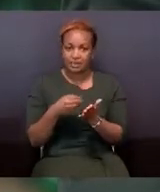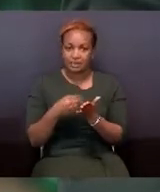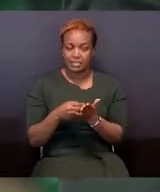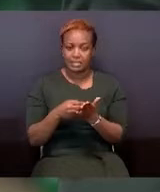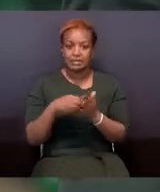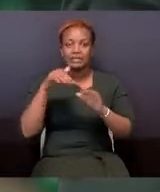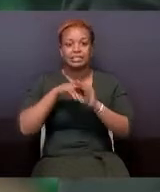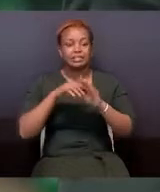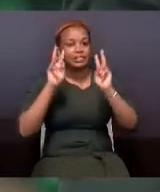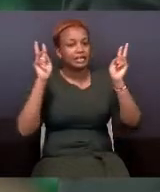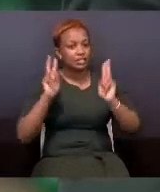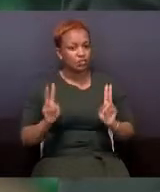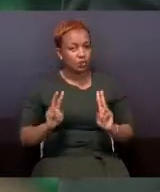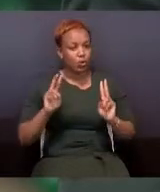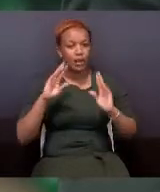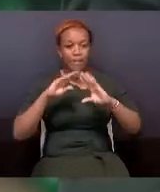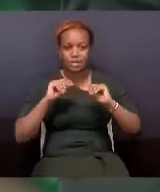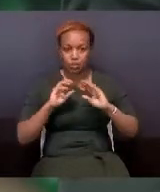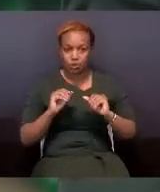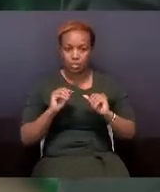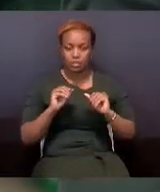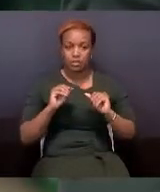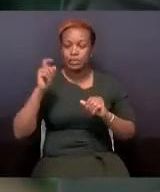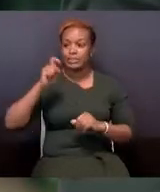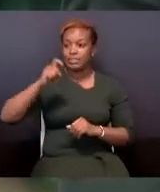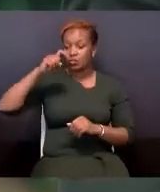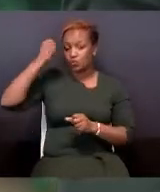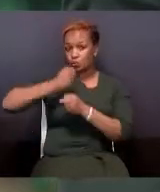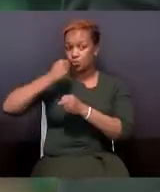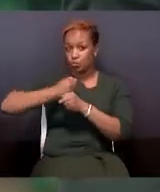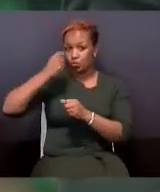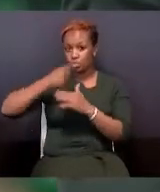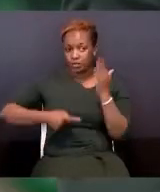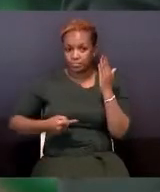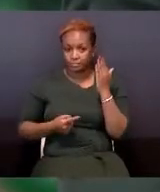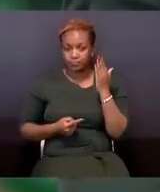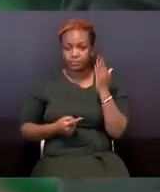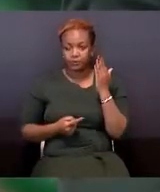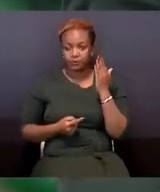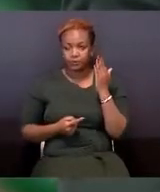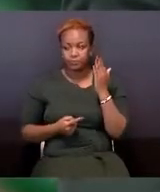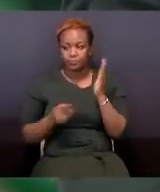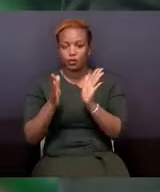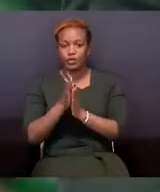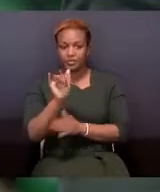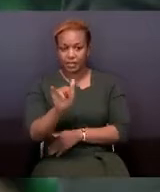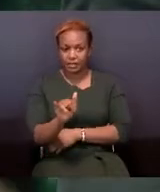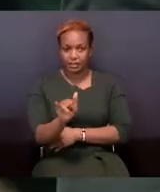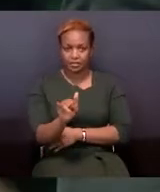in international capital. And all we need to do is that with the advent